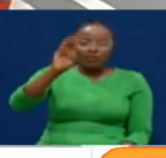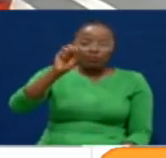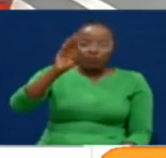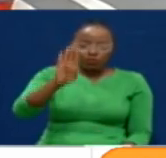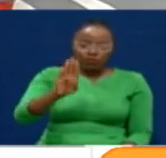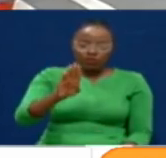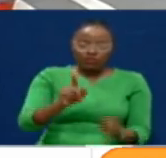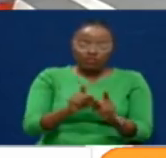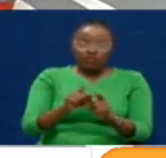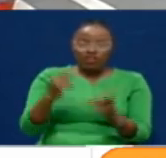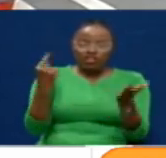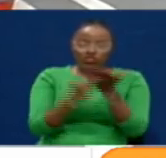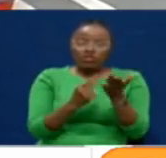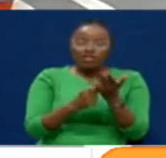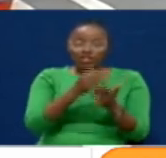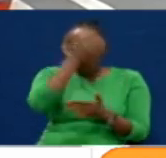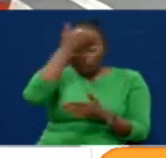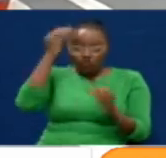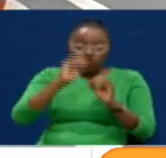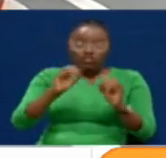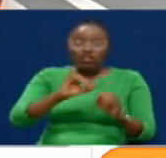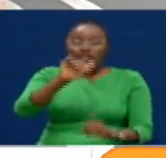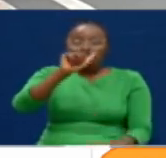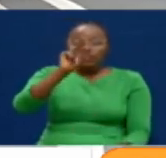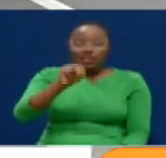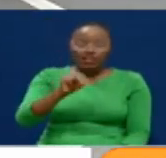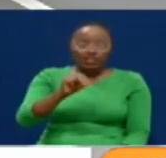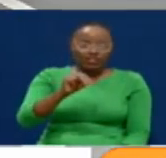in Uganda says, don't forget Ian Duncan.